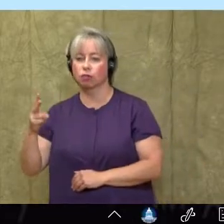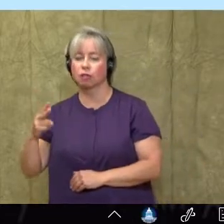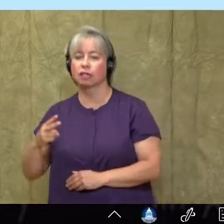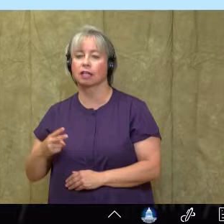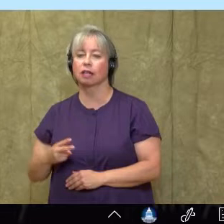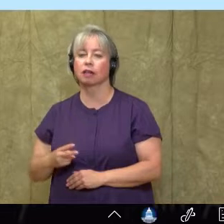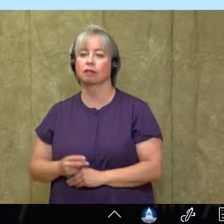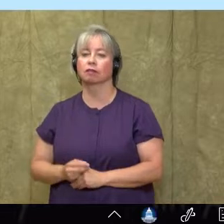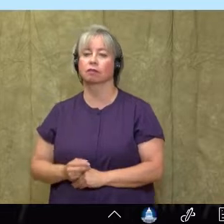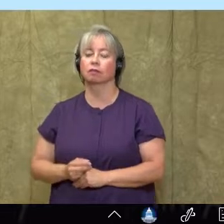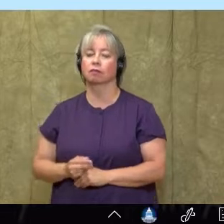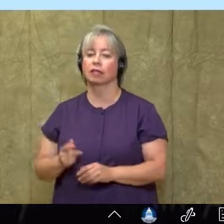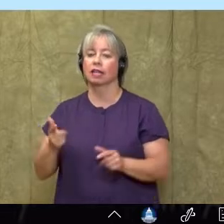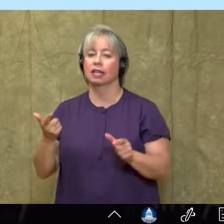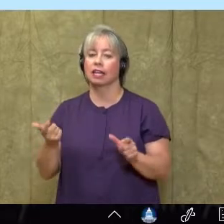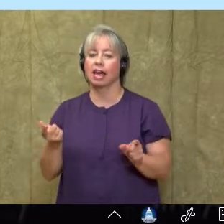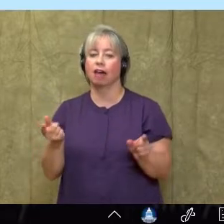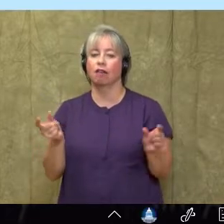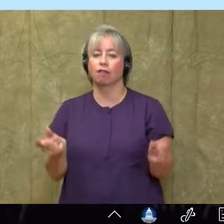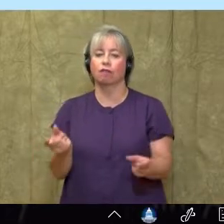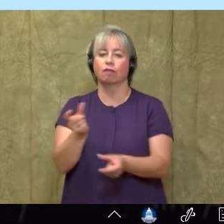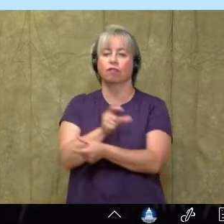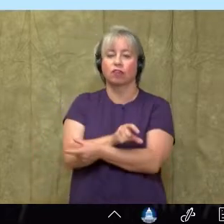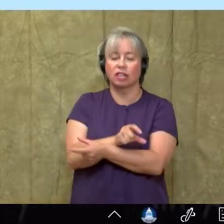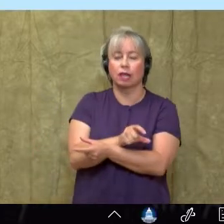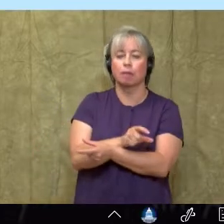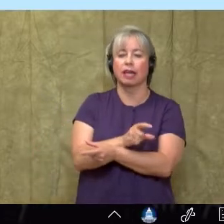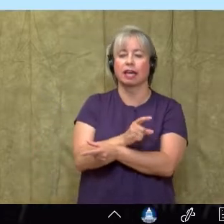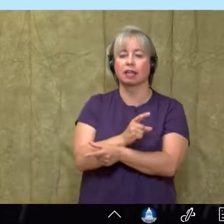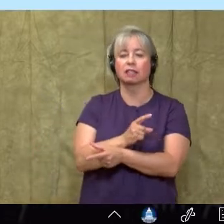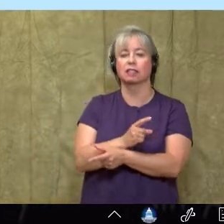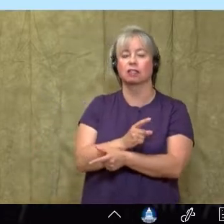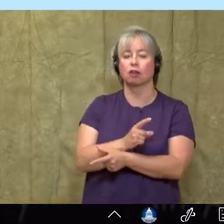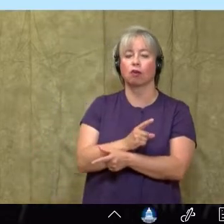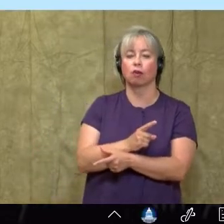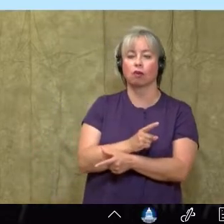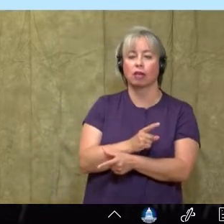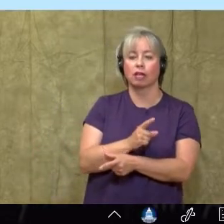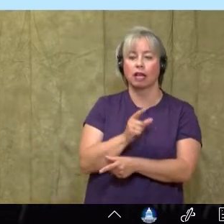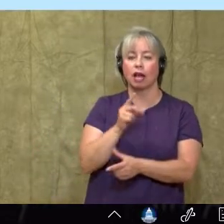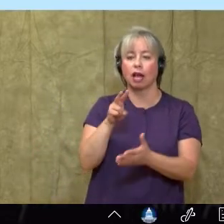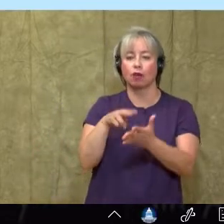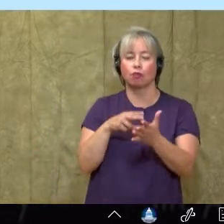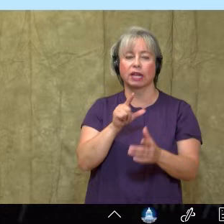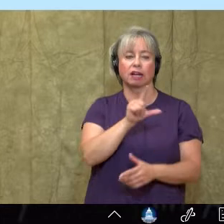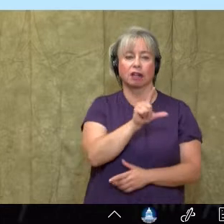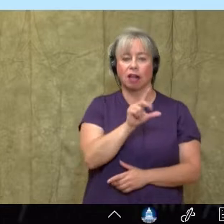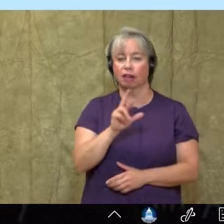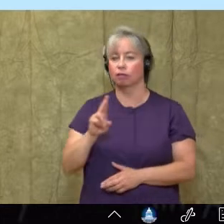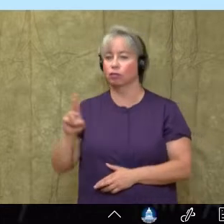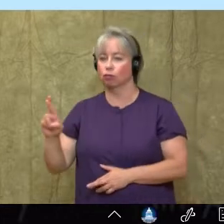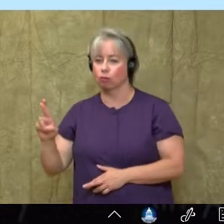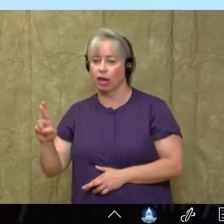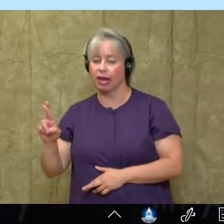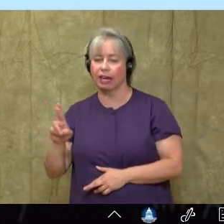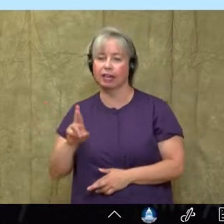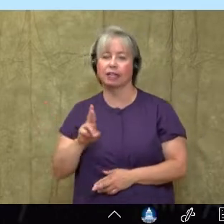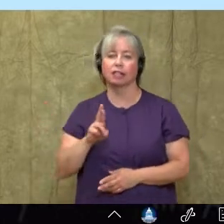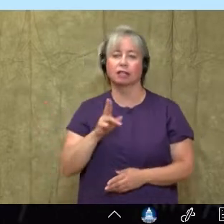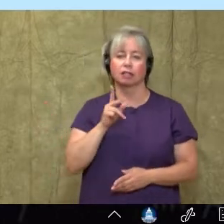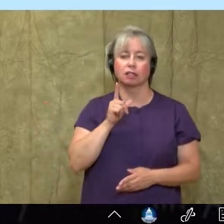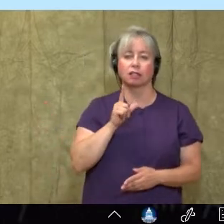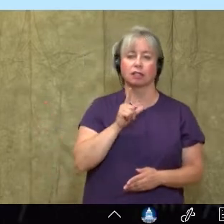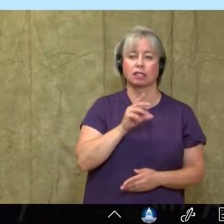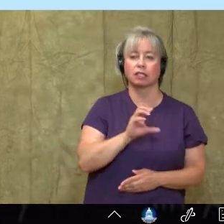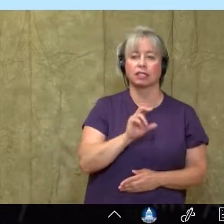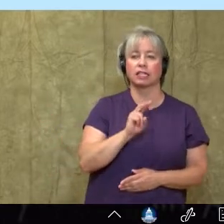flip that so it is catching to my eye and that I read it correctly, because we want to read the variable first. So